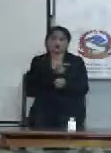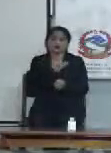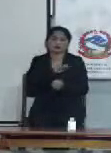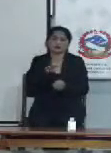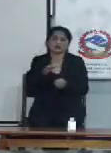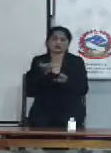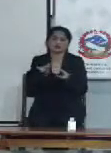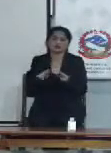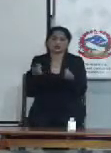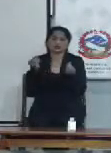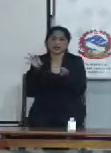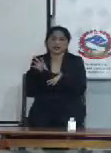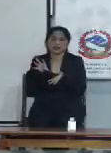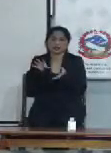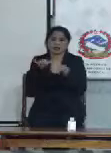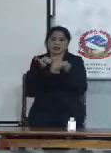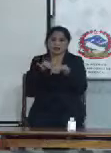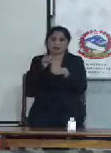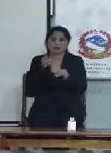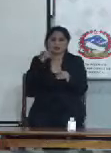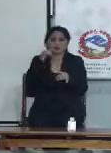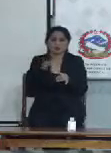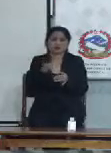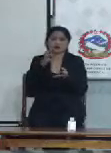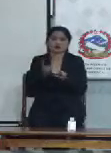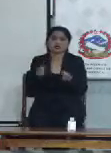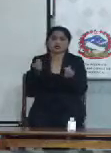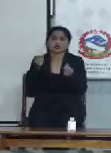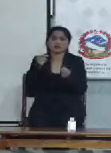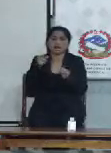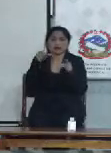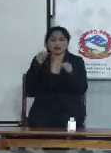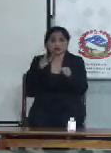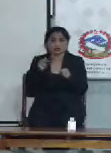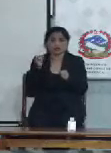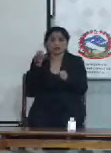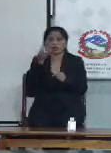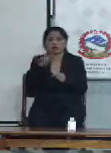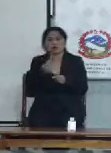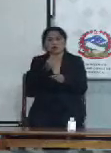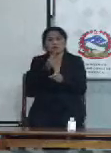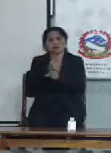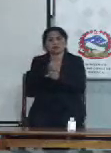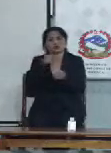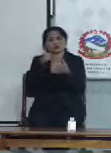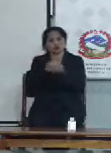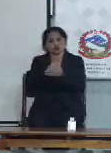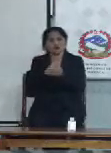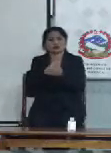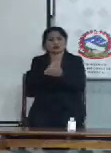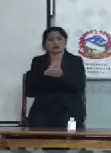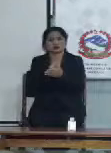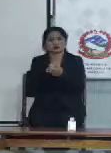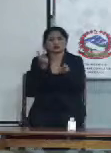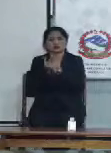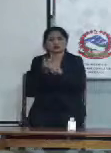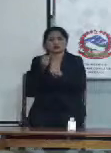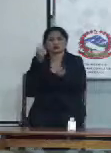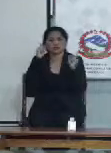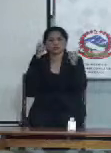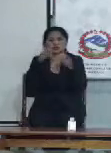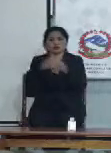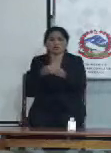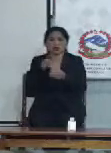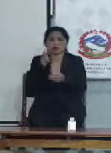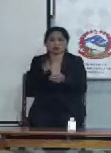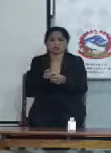number of teachers or even less teacher is sufficient, because in some area, like we have a number of students